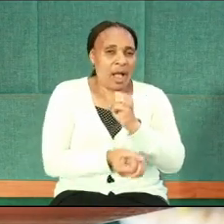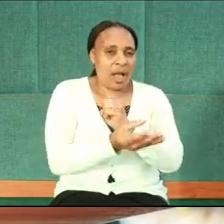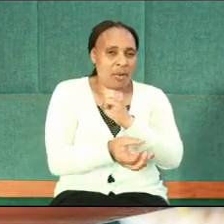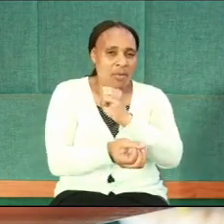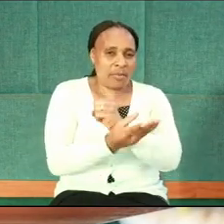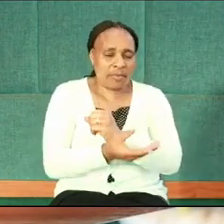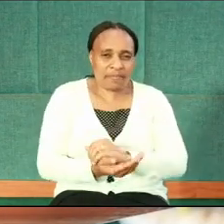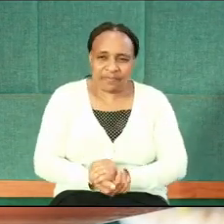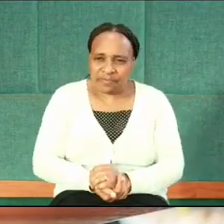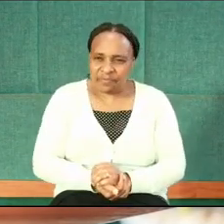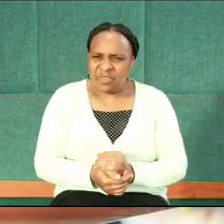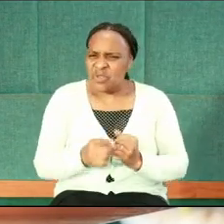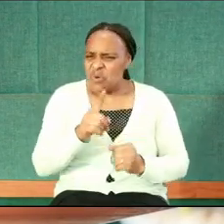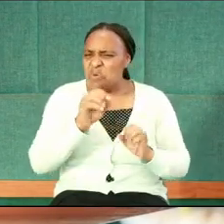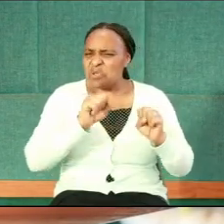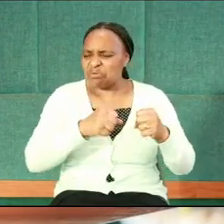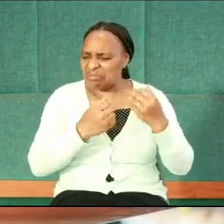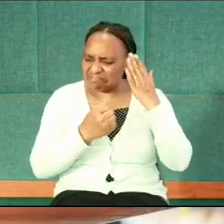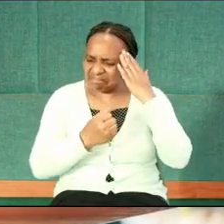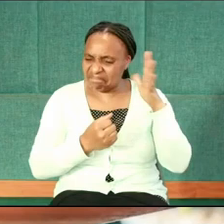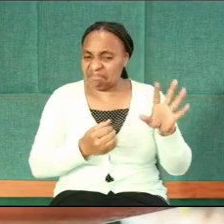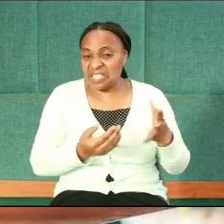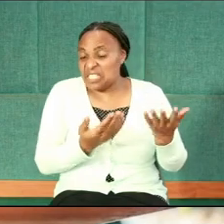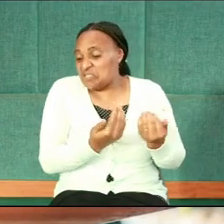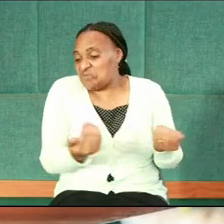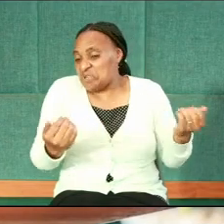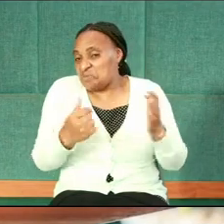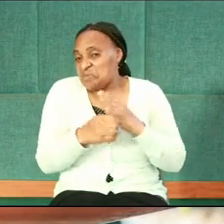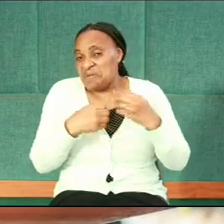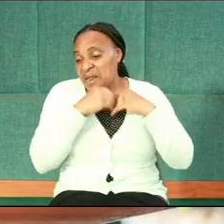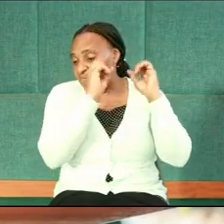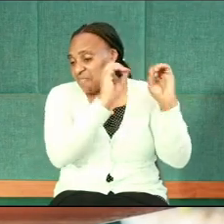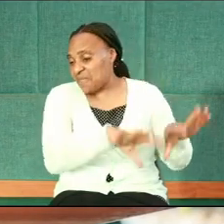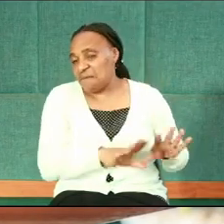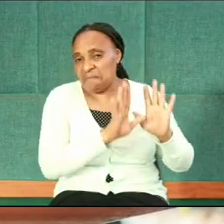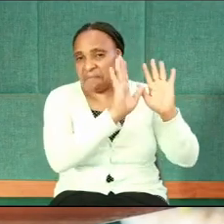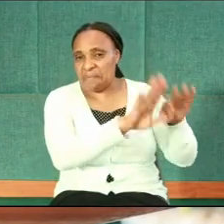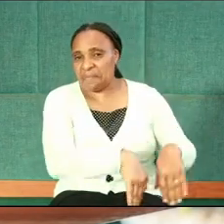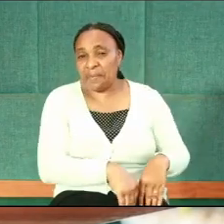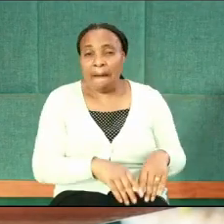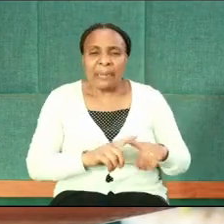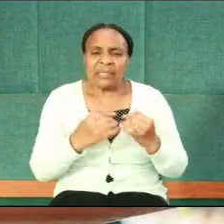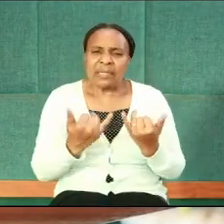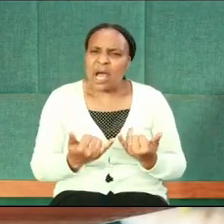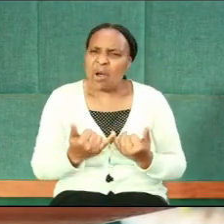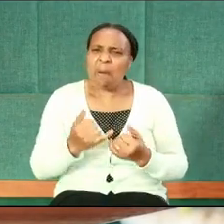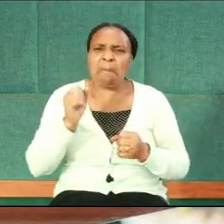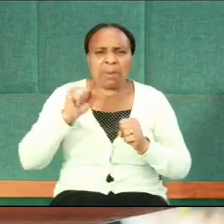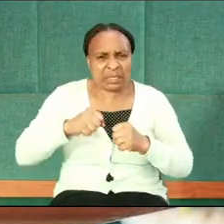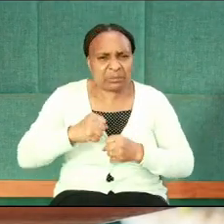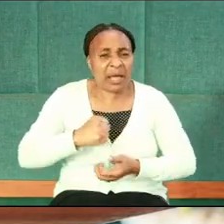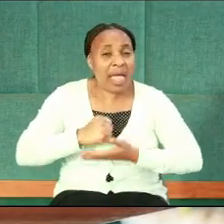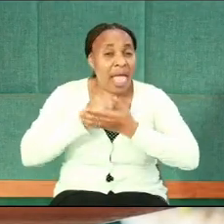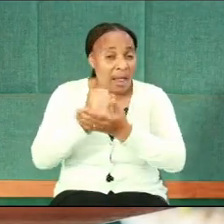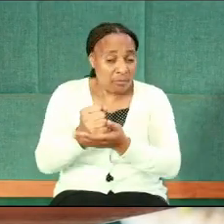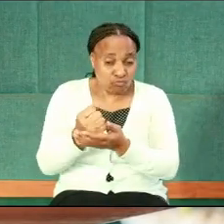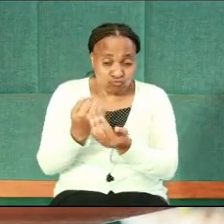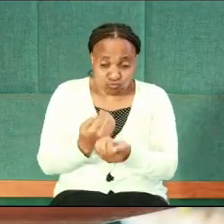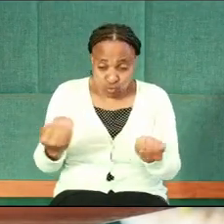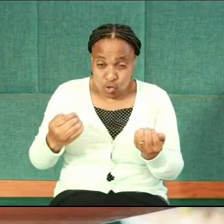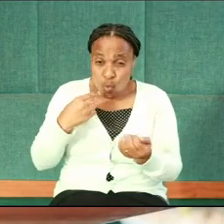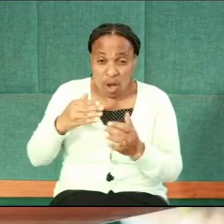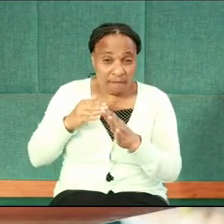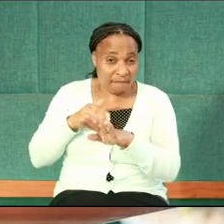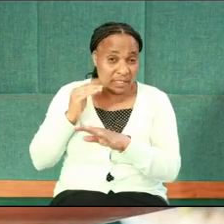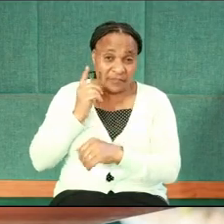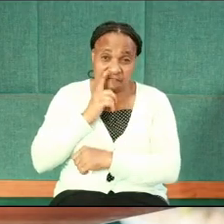ones, yani it is assumed that children have no problem. By the way, we have also mental health disorders that affect children. But